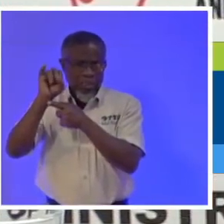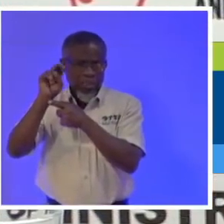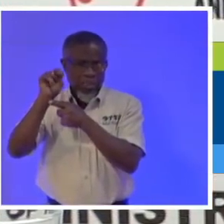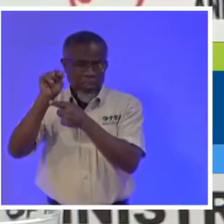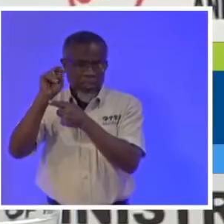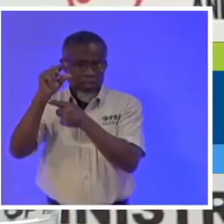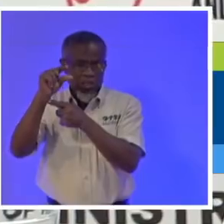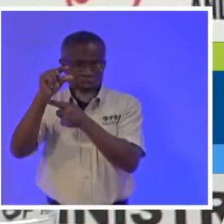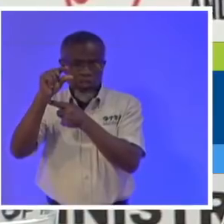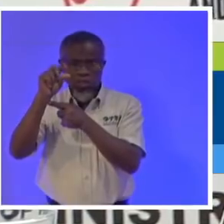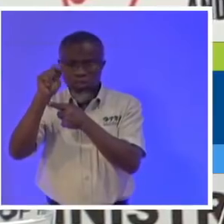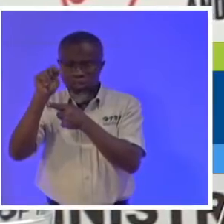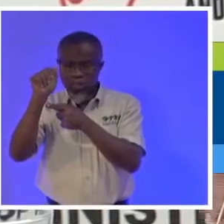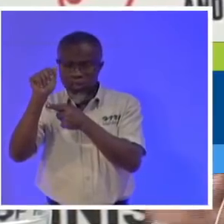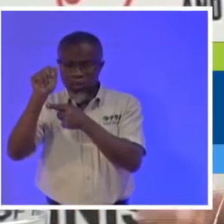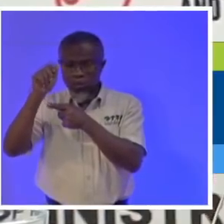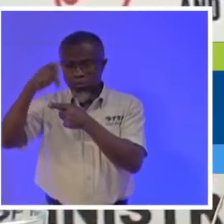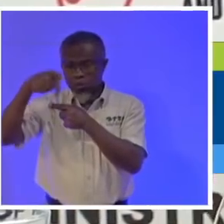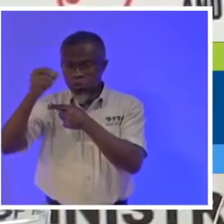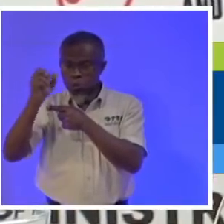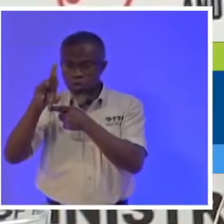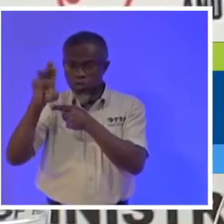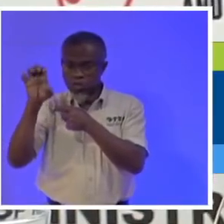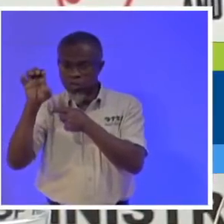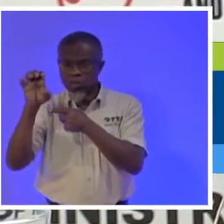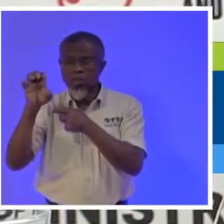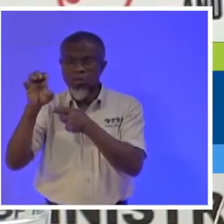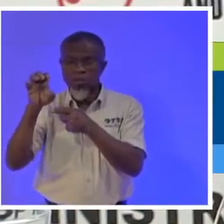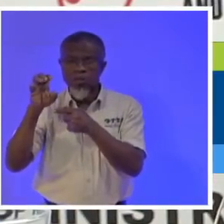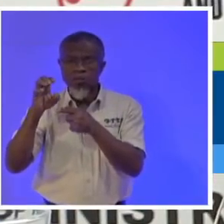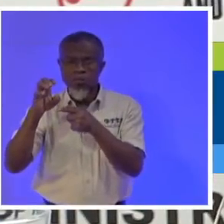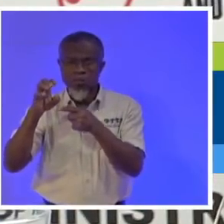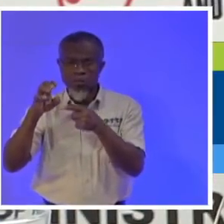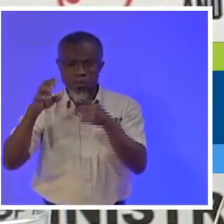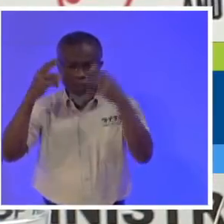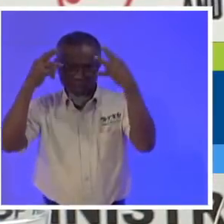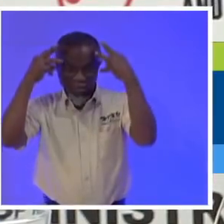Kung, he said, be mindful,